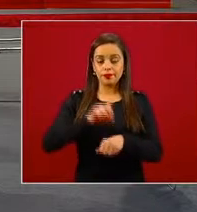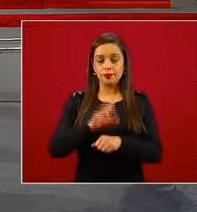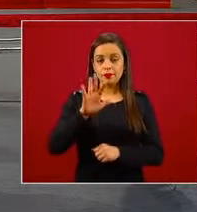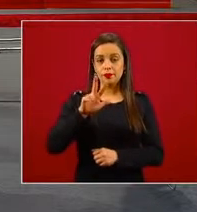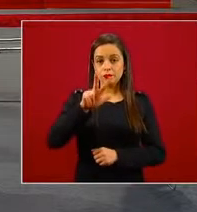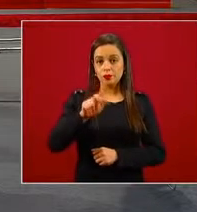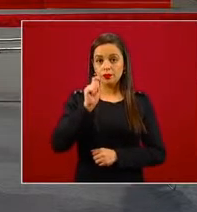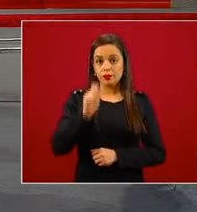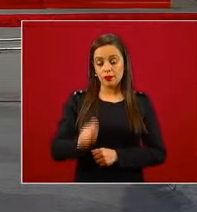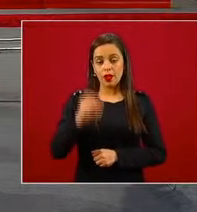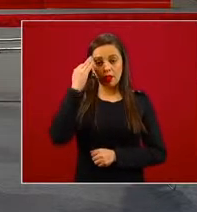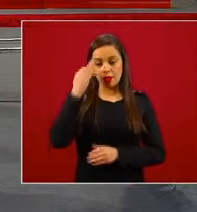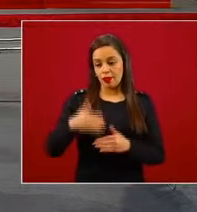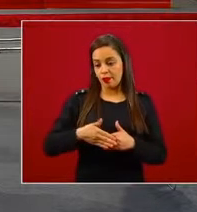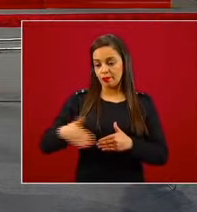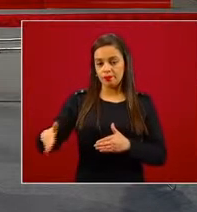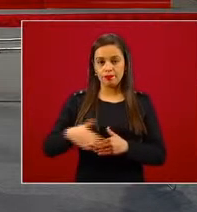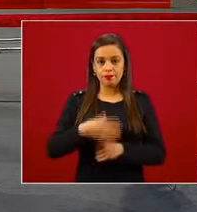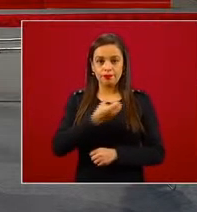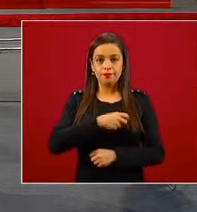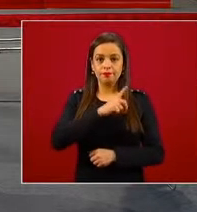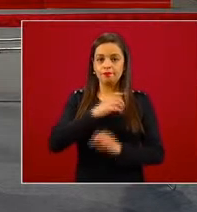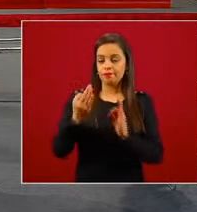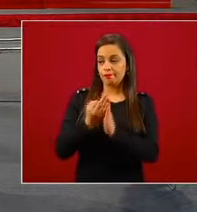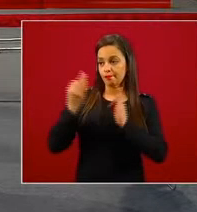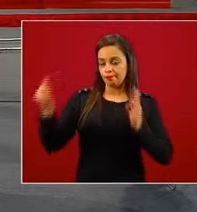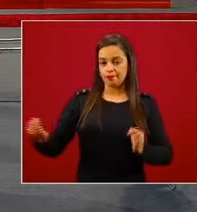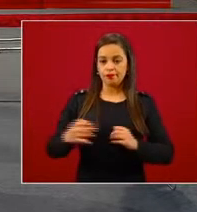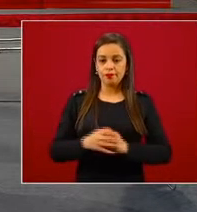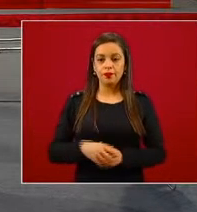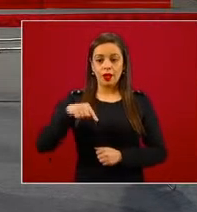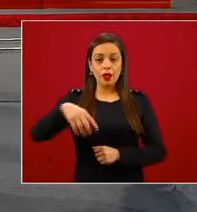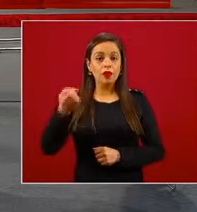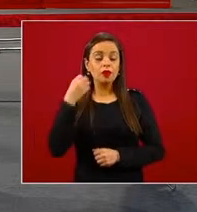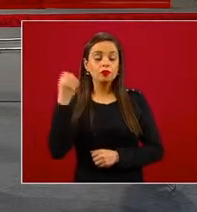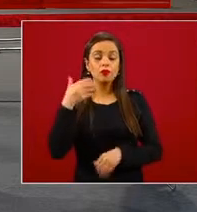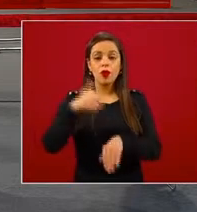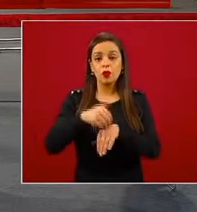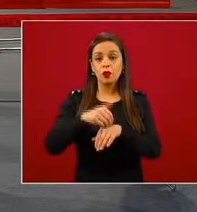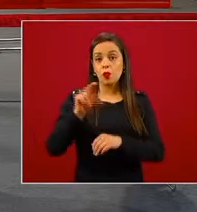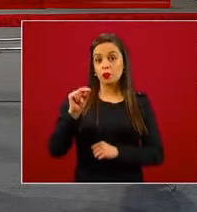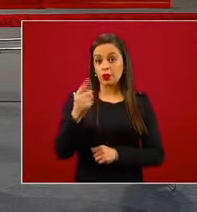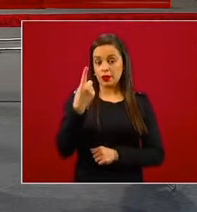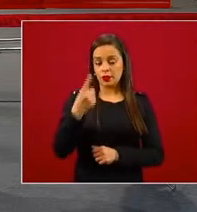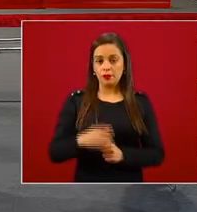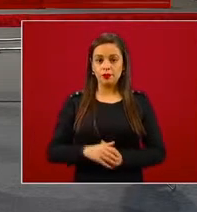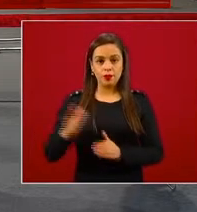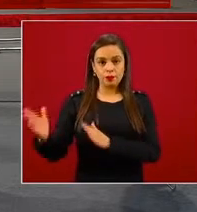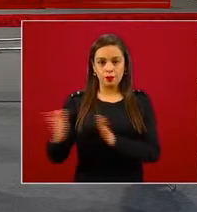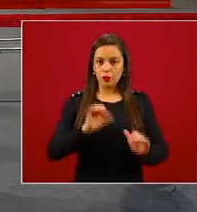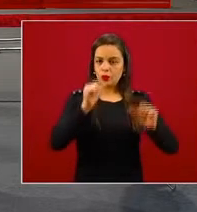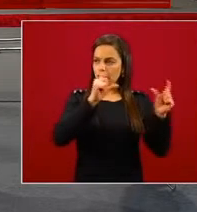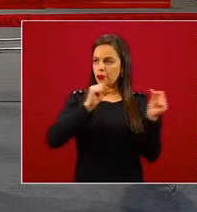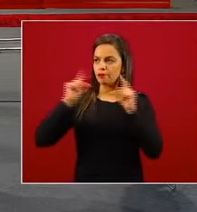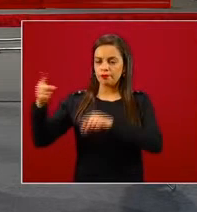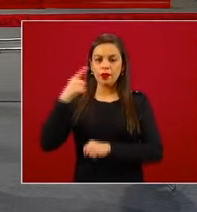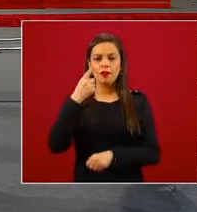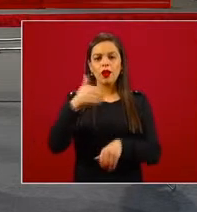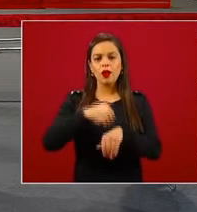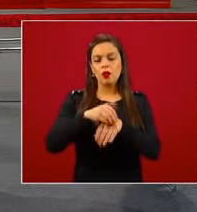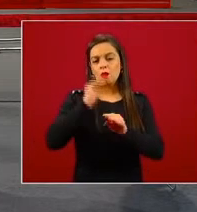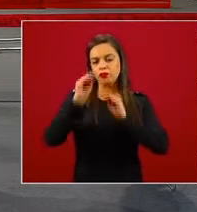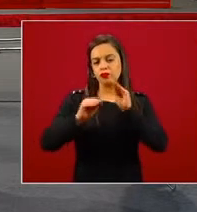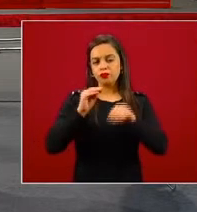en la our conferencia Safe Distance vespertina campaign. número 81. This Si is pasamos a la our siguiente diapositiva, conference number actualizamos 81. los If we números can